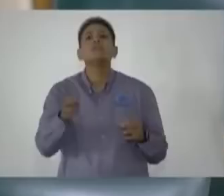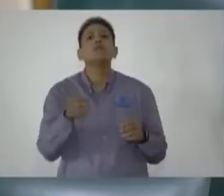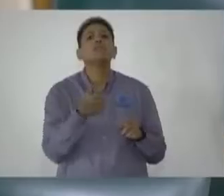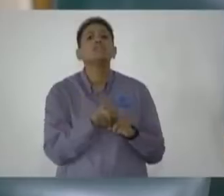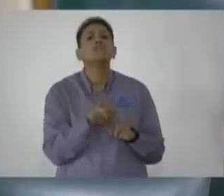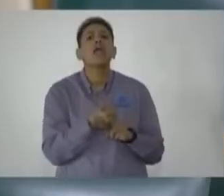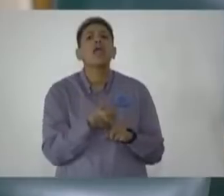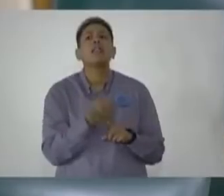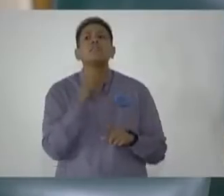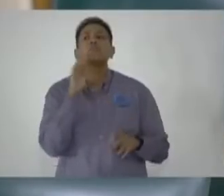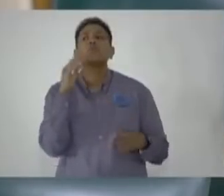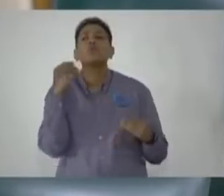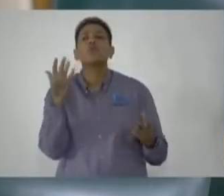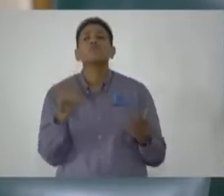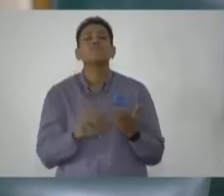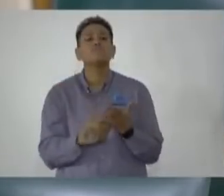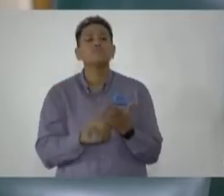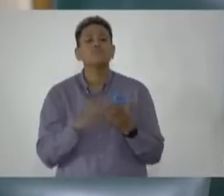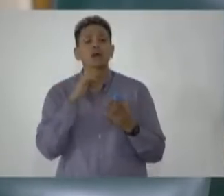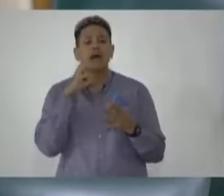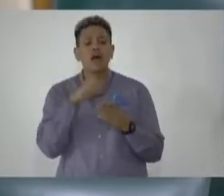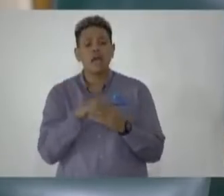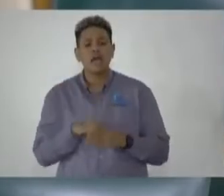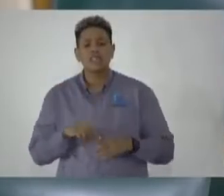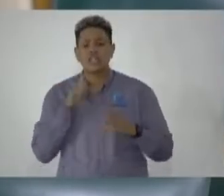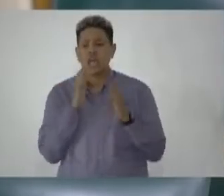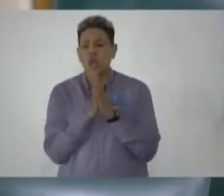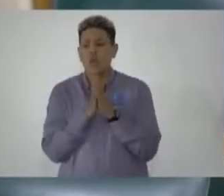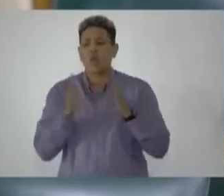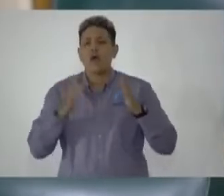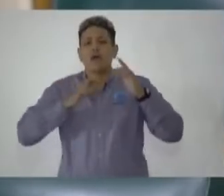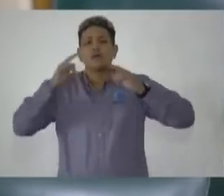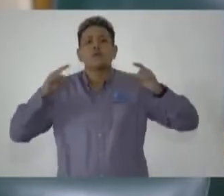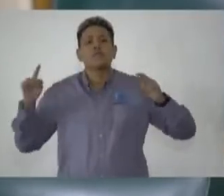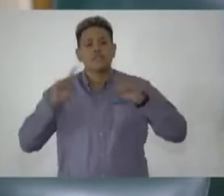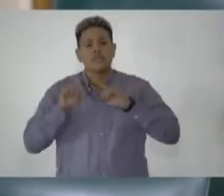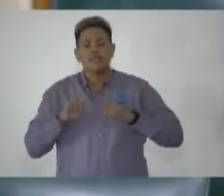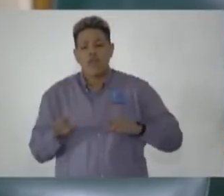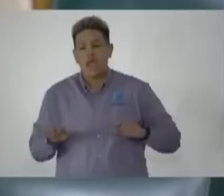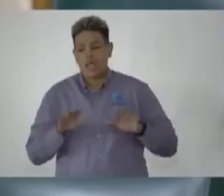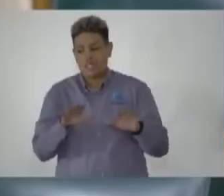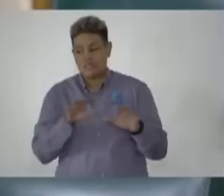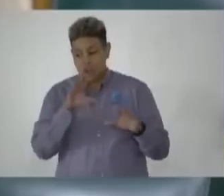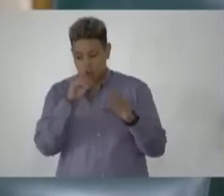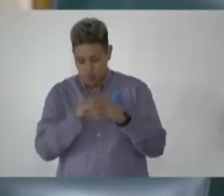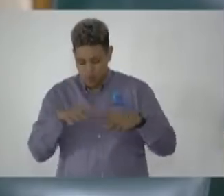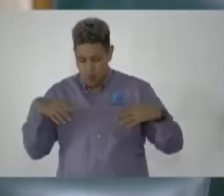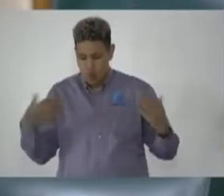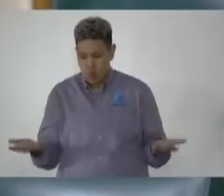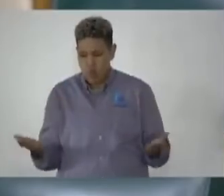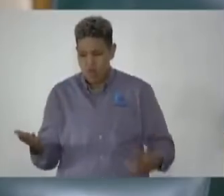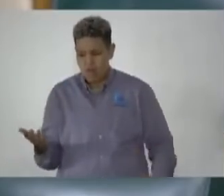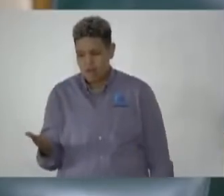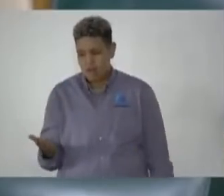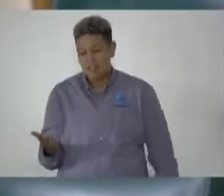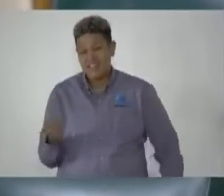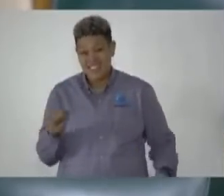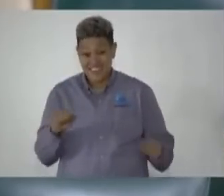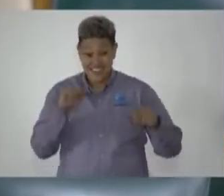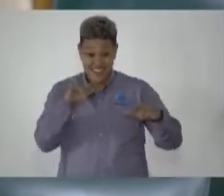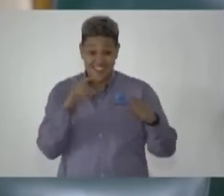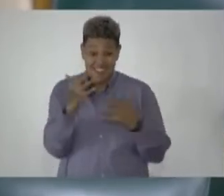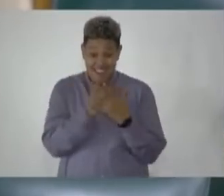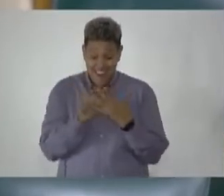itself to deliberate and engage in a wide range of activity, including, gathering